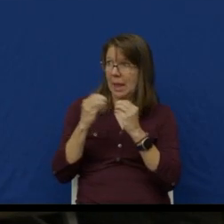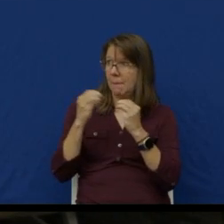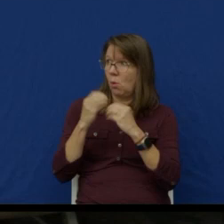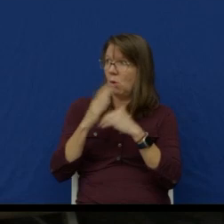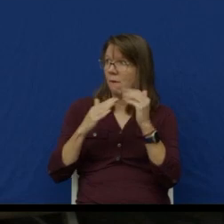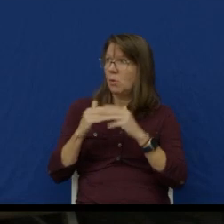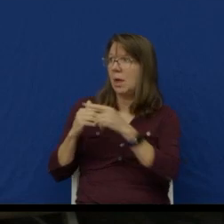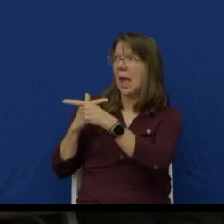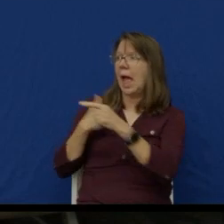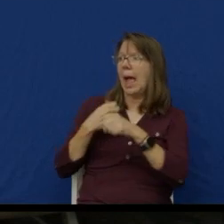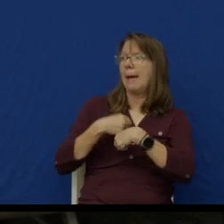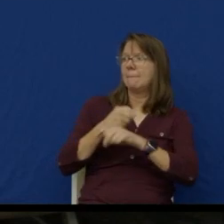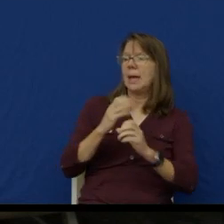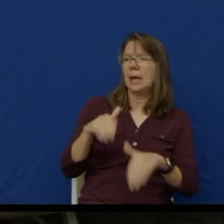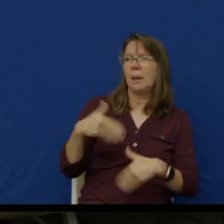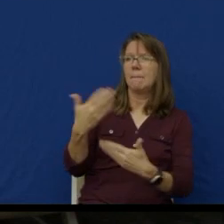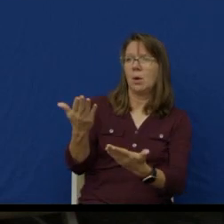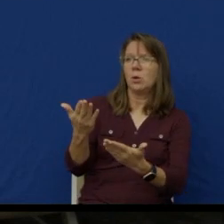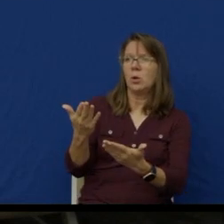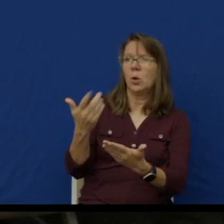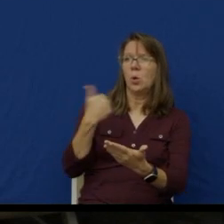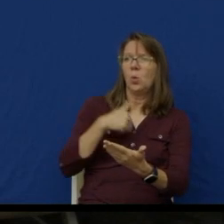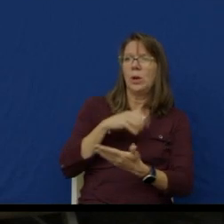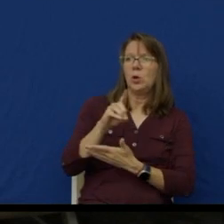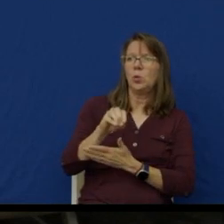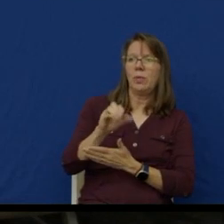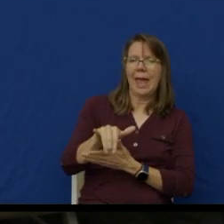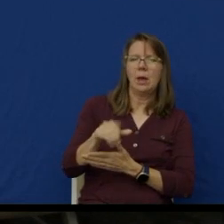make a motion that we do what Meredith just said before.